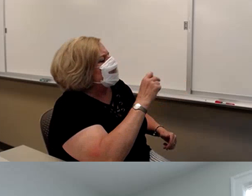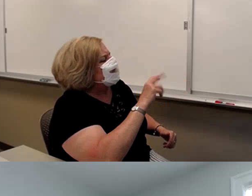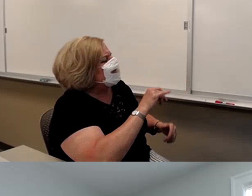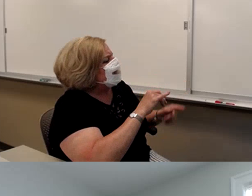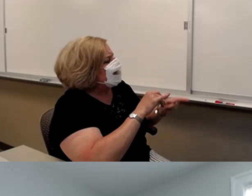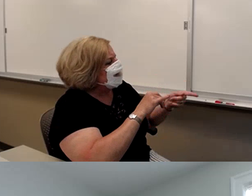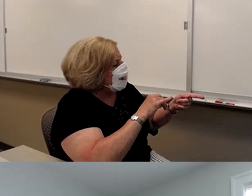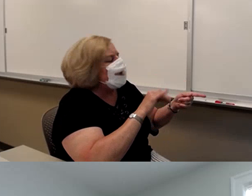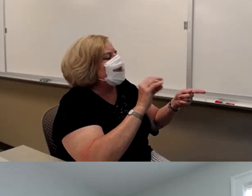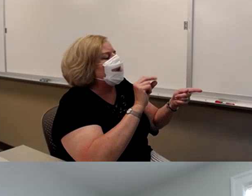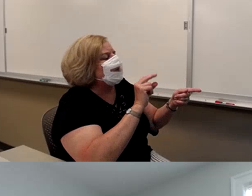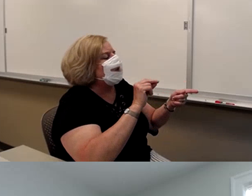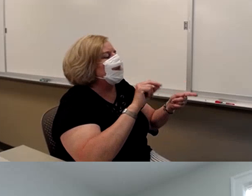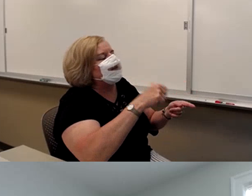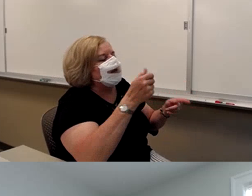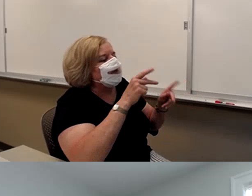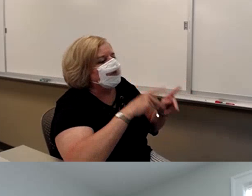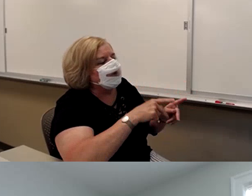else.